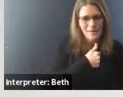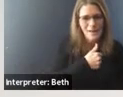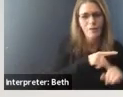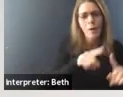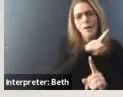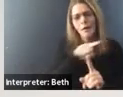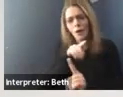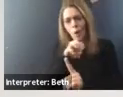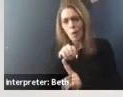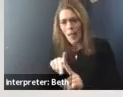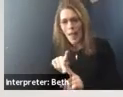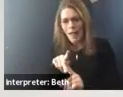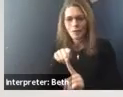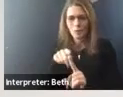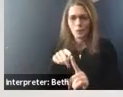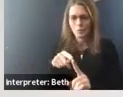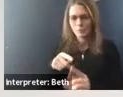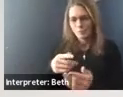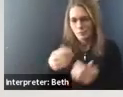about.